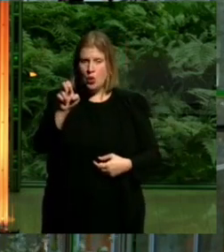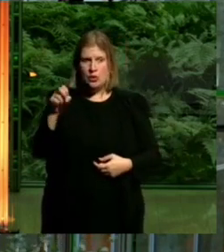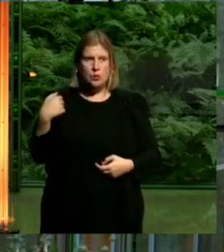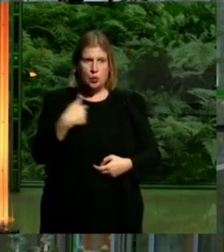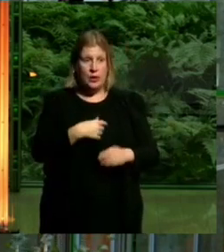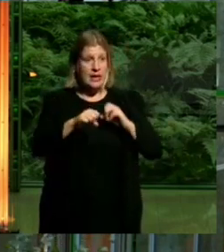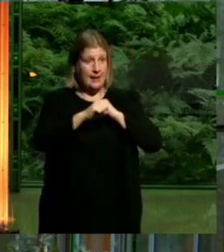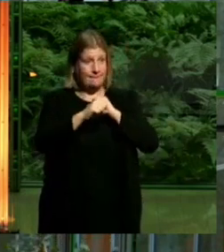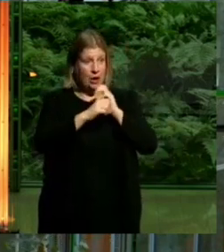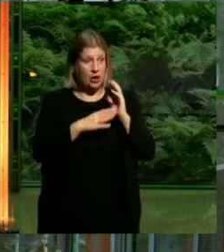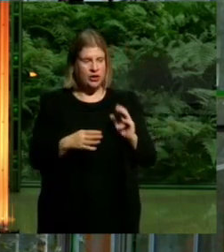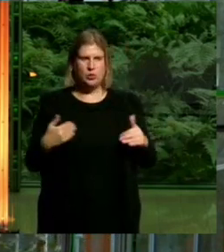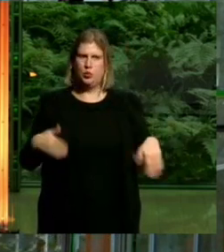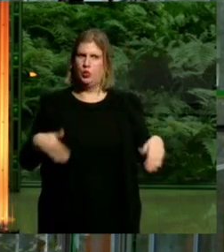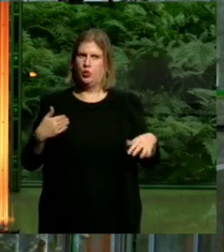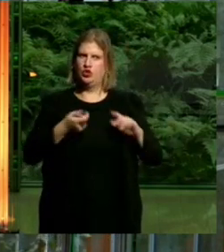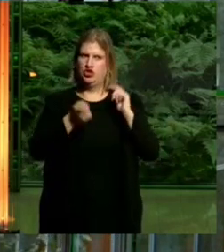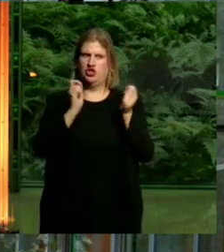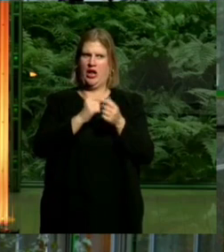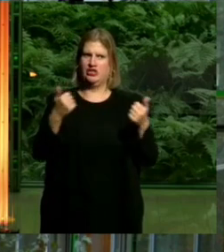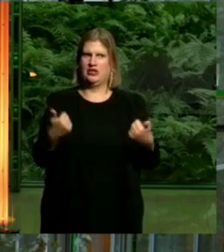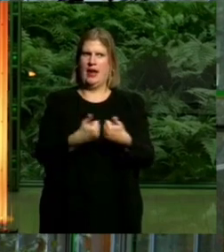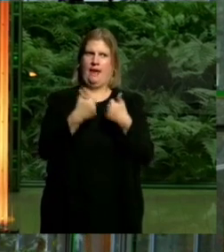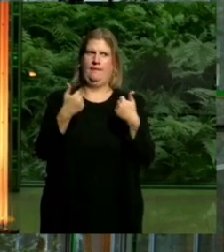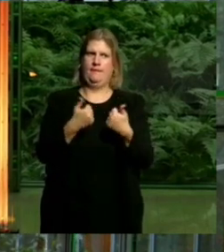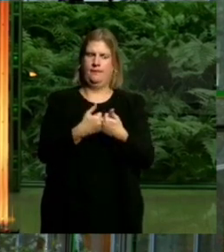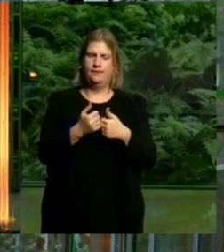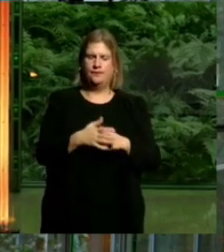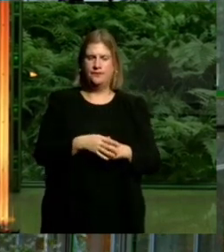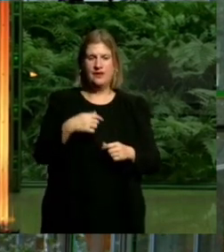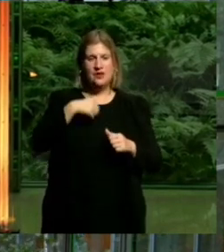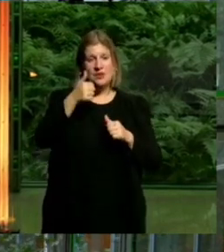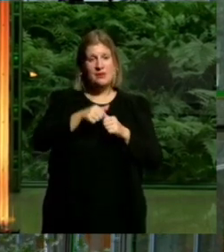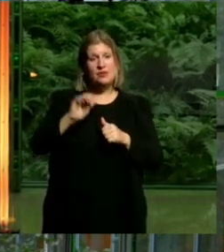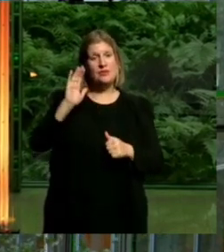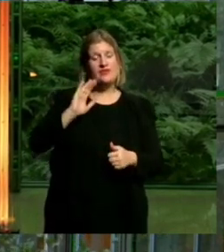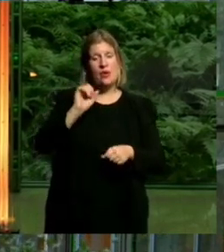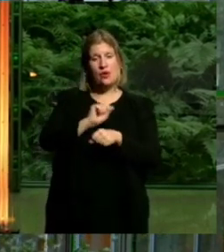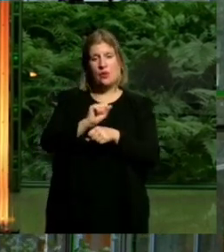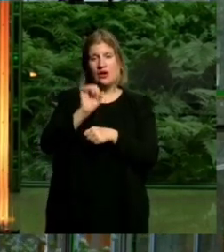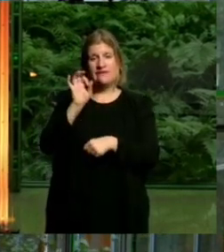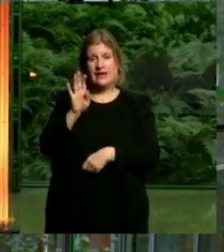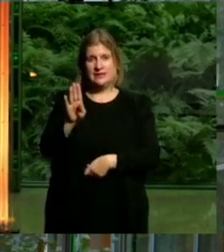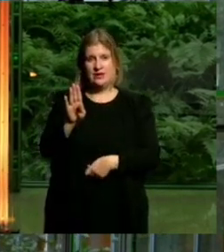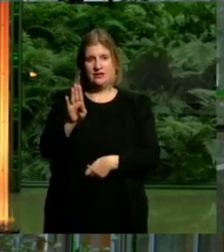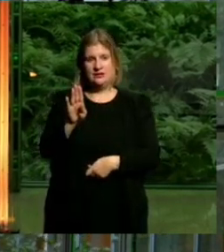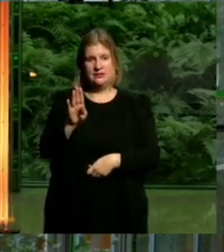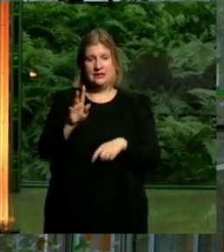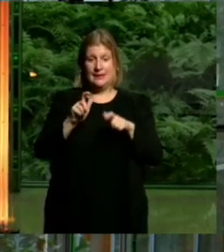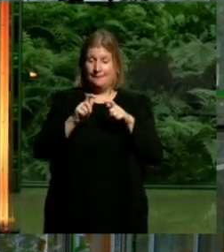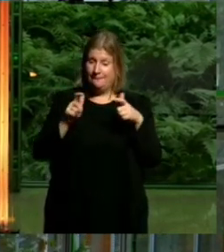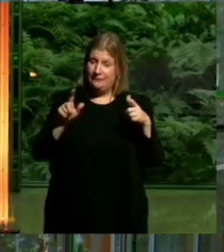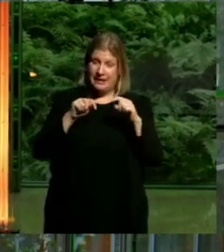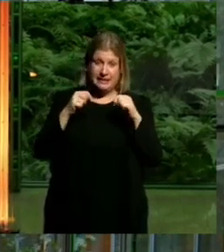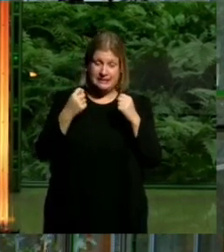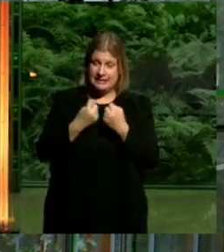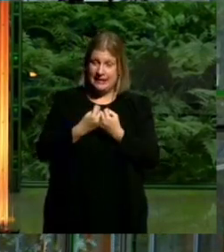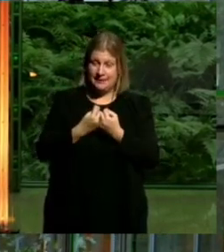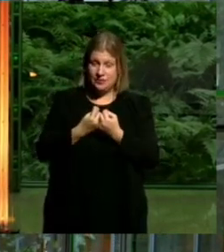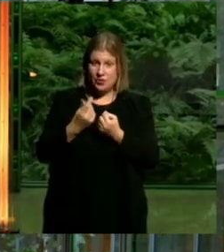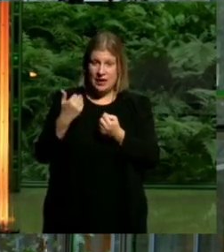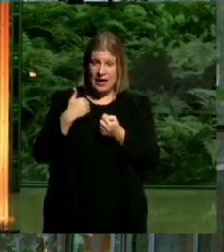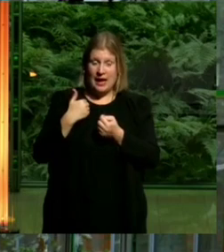like, wow, this is game-changing, right? Like, I remember I used to work at Facebook, and one of the biggest teams we used to have